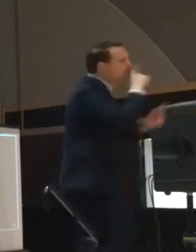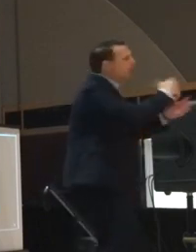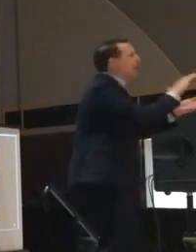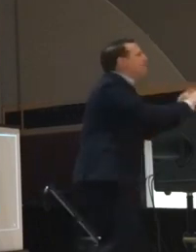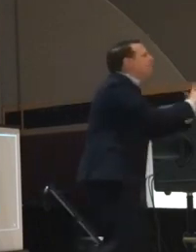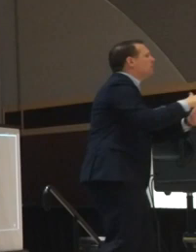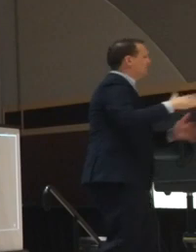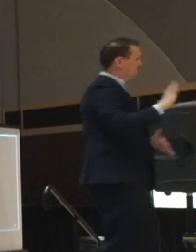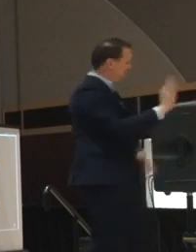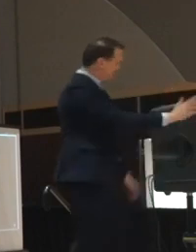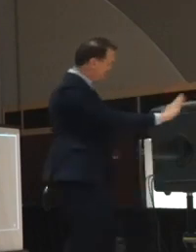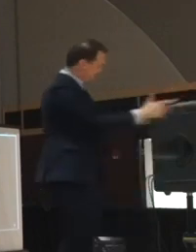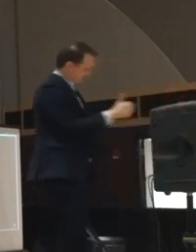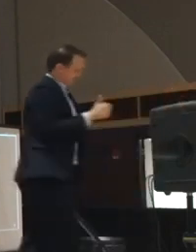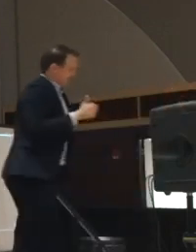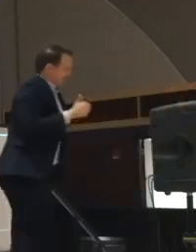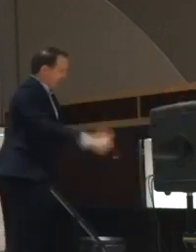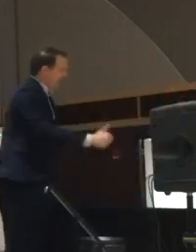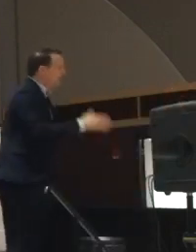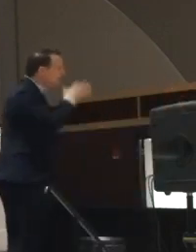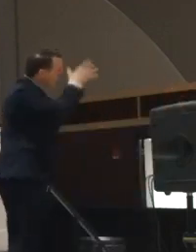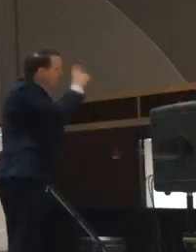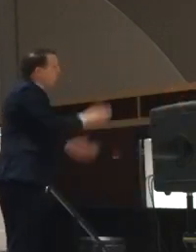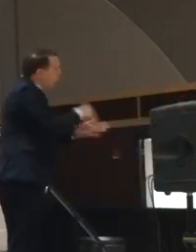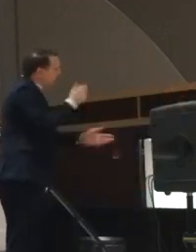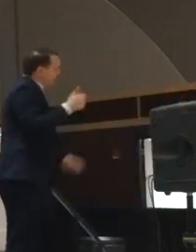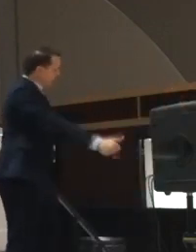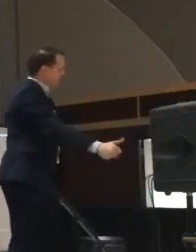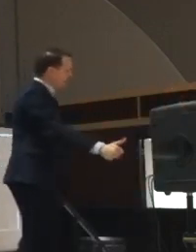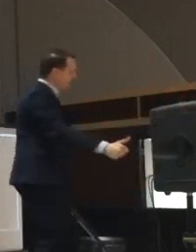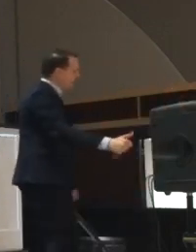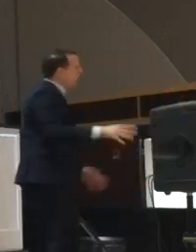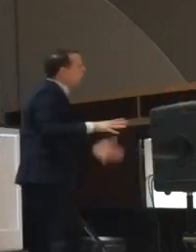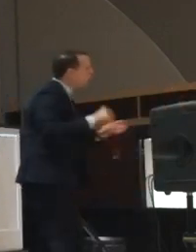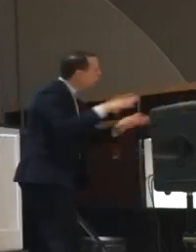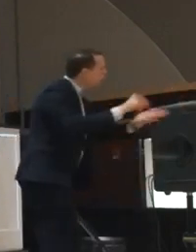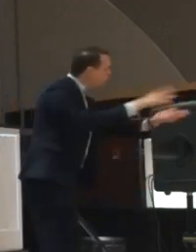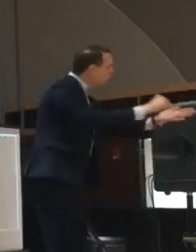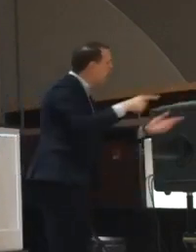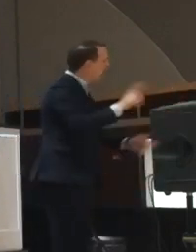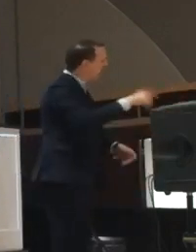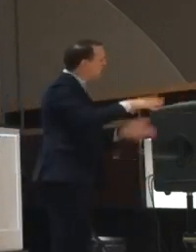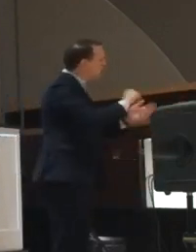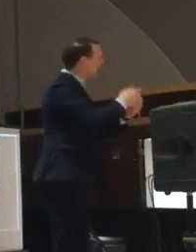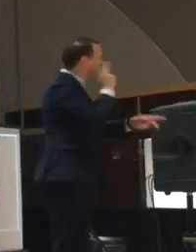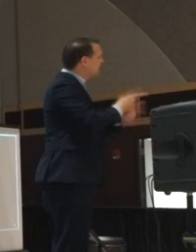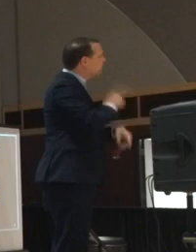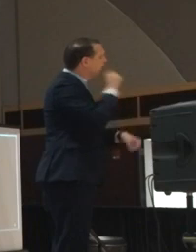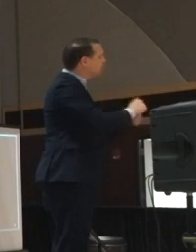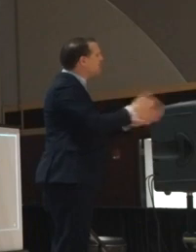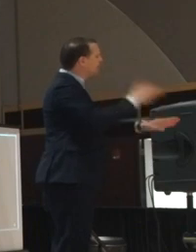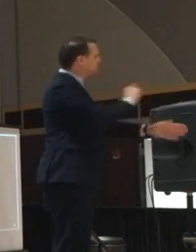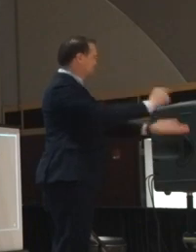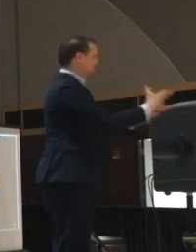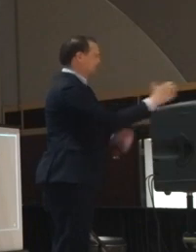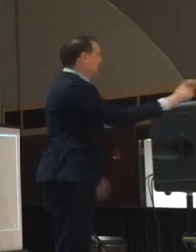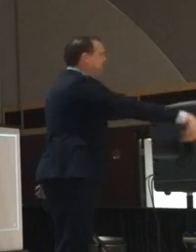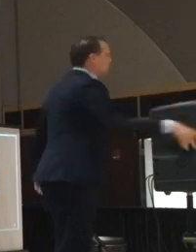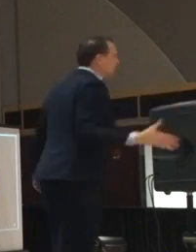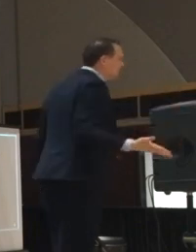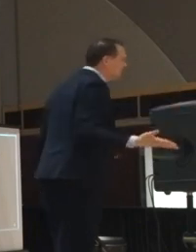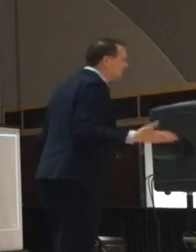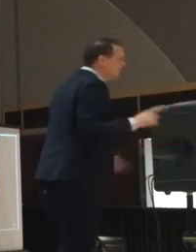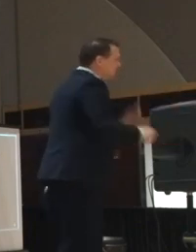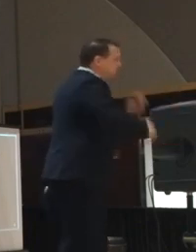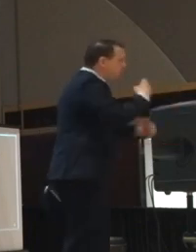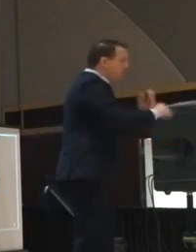got to go up to that counter and order his own hamburger. They need how to keep a real job before graduation from high school. But the problem we have in a